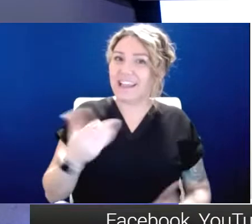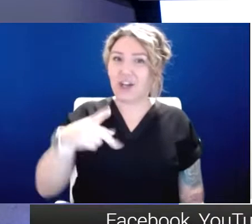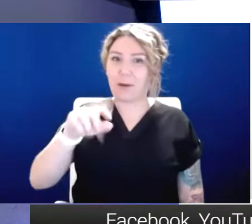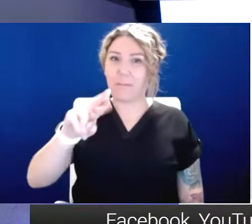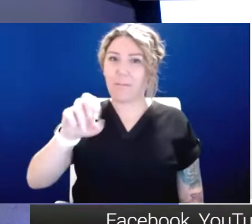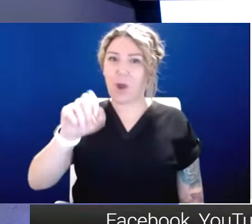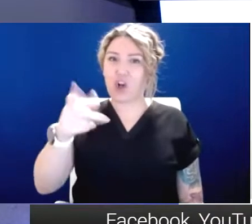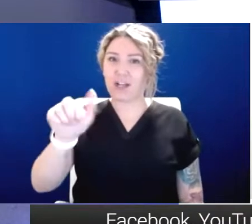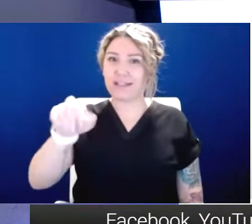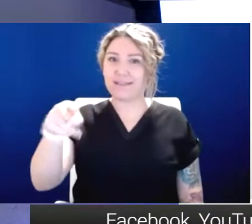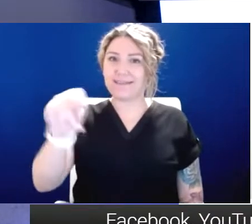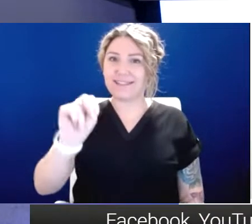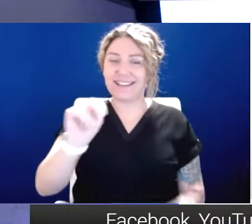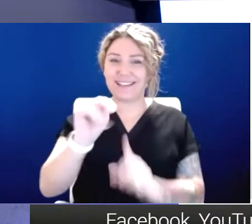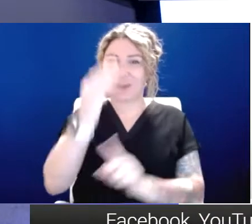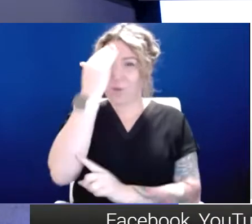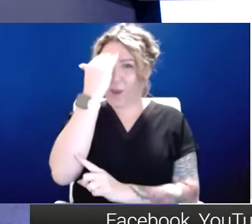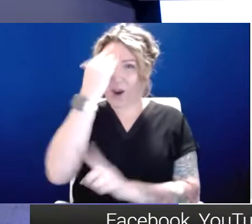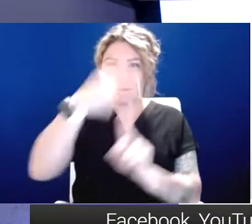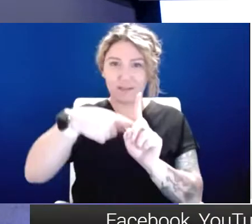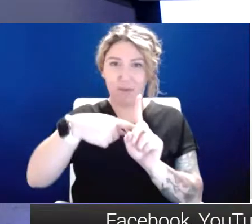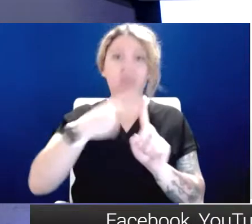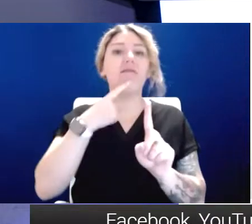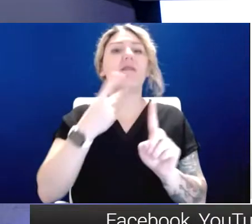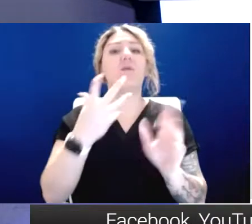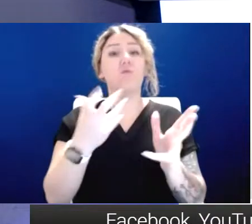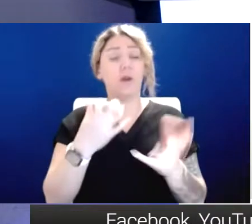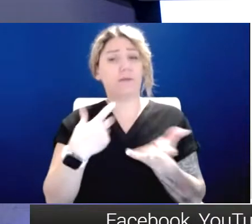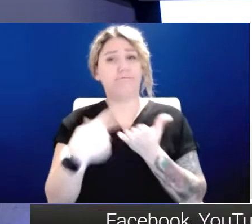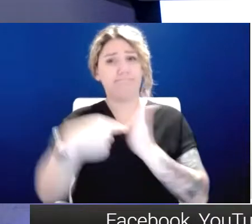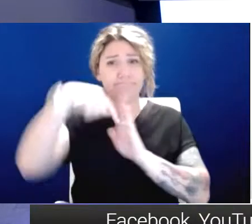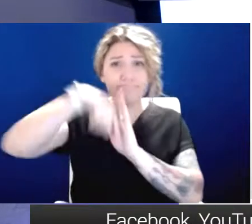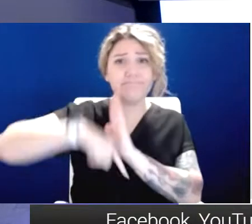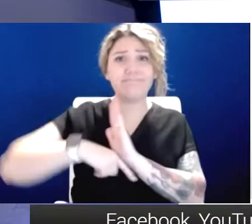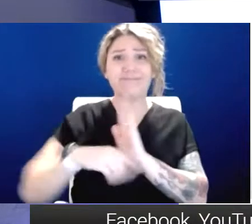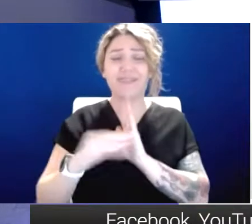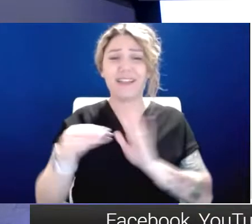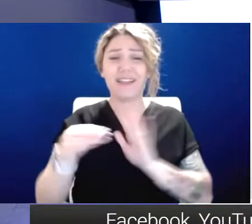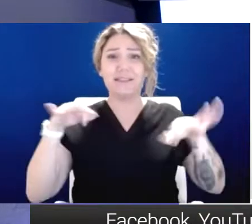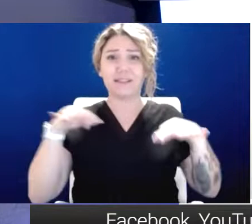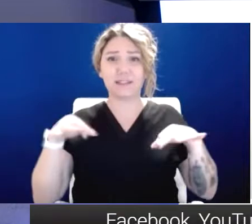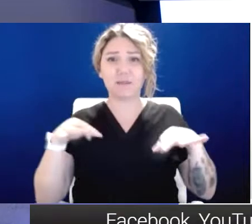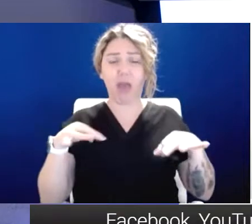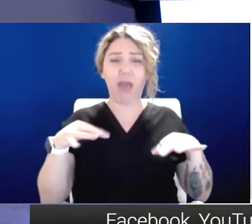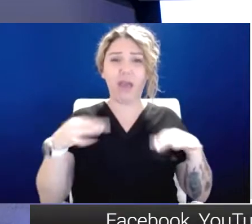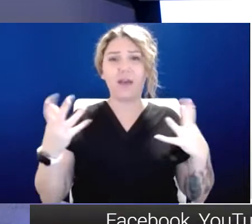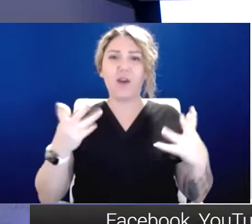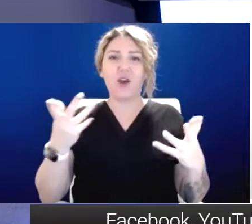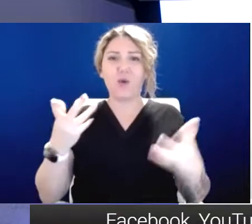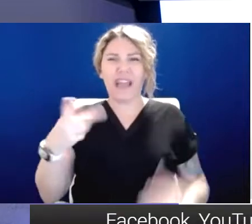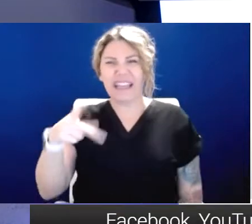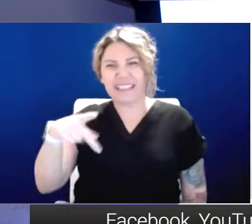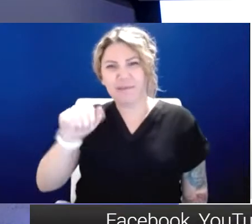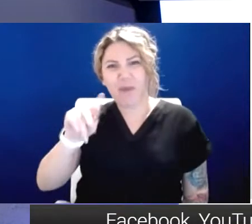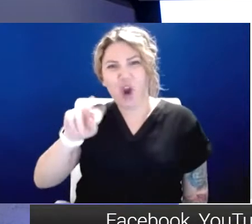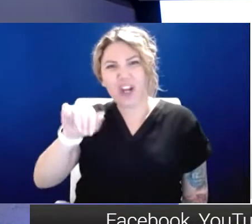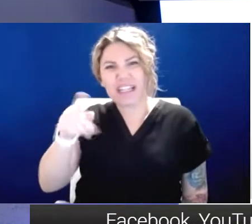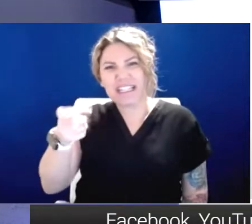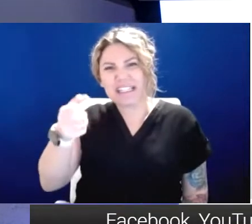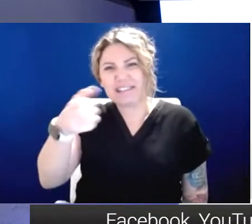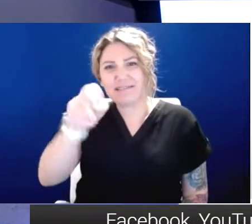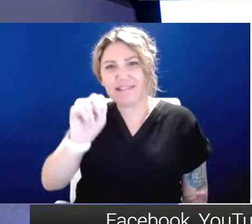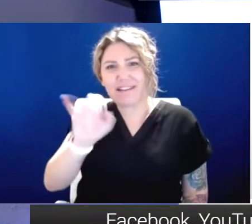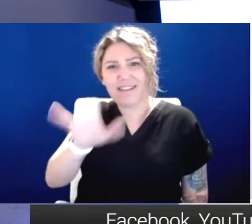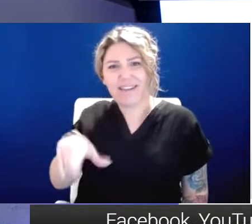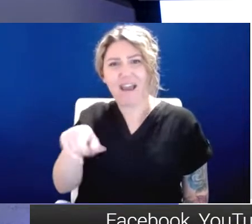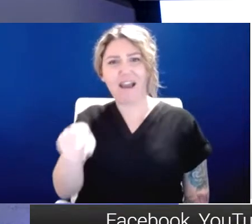so we want to talk all about this. And just first explain to people what Parkinson's disease is. What is it